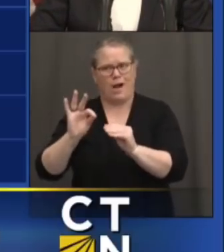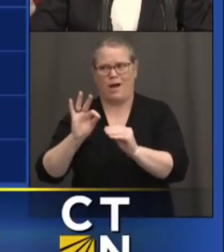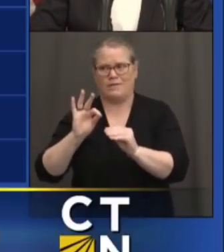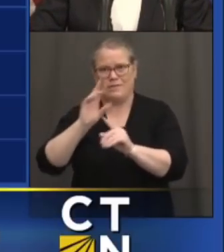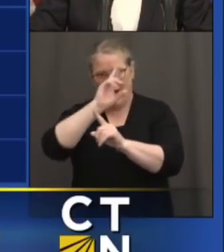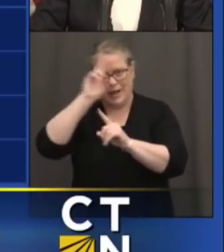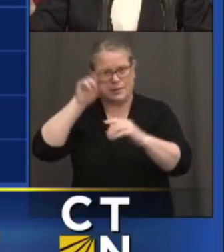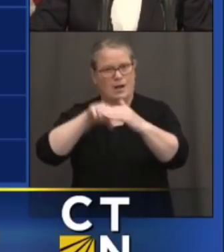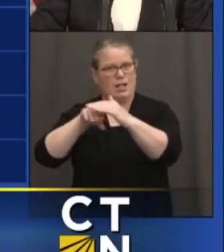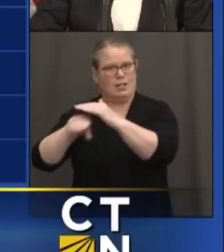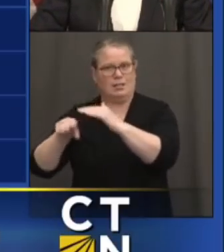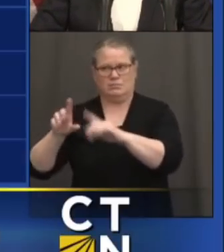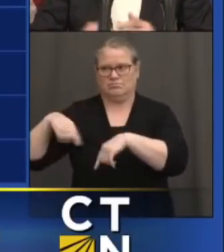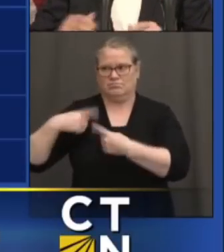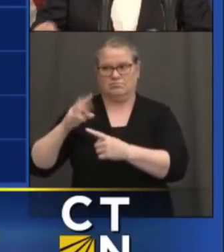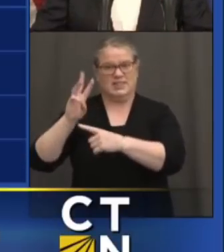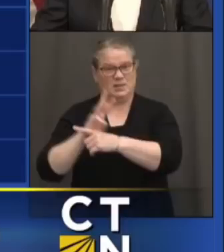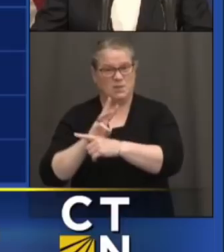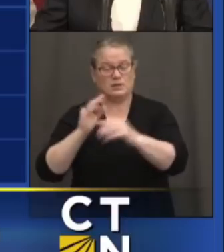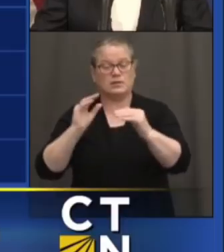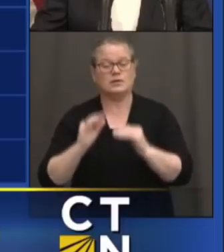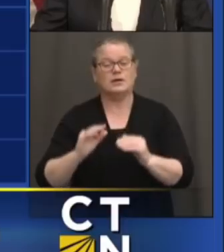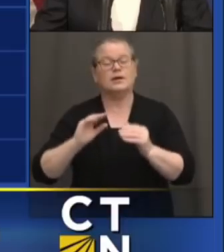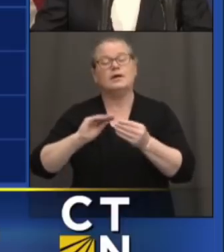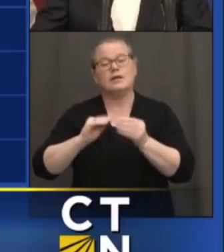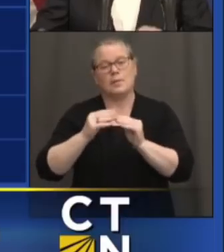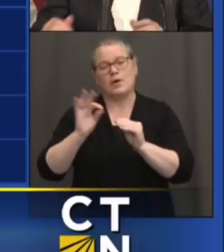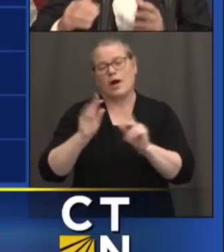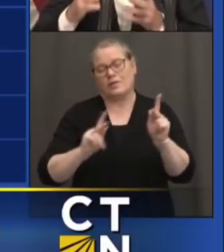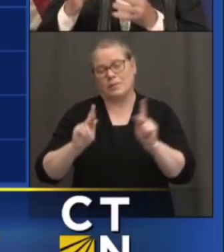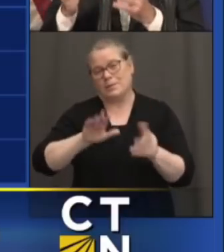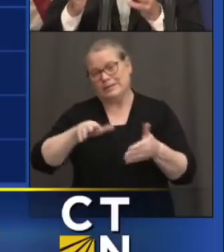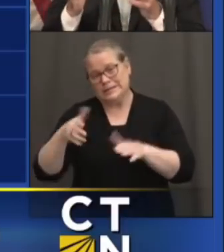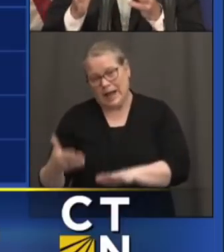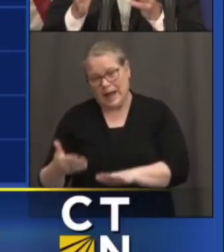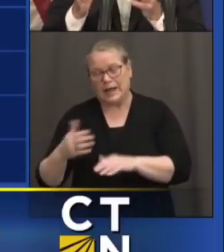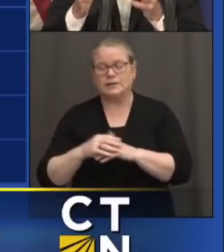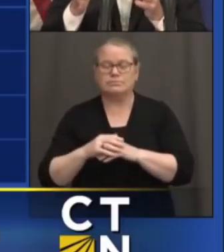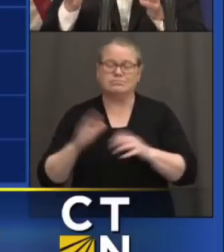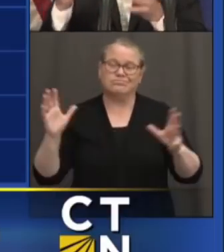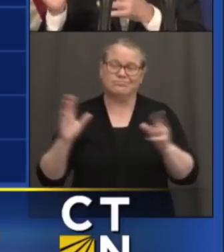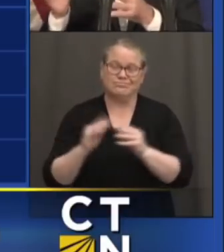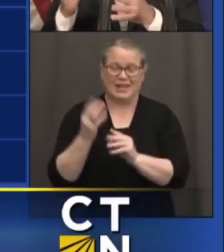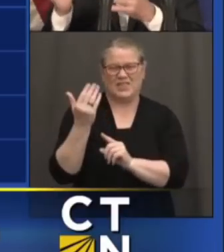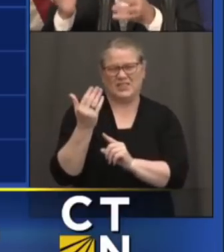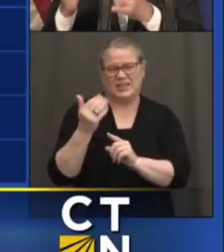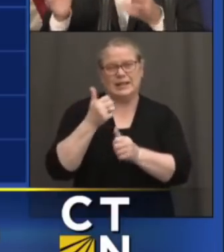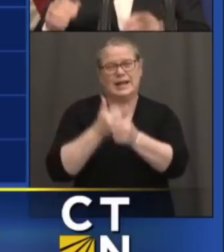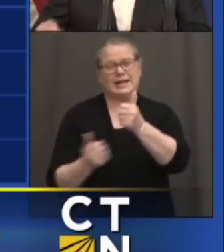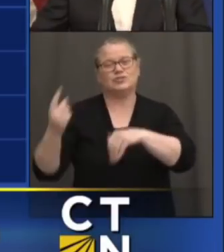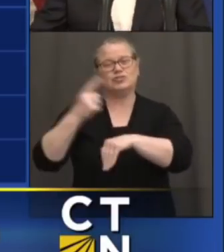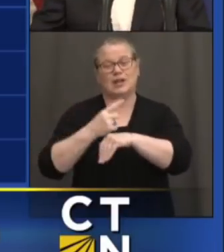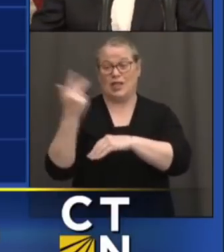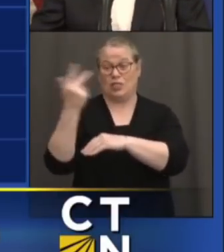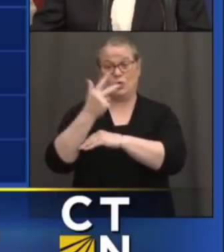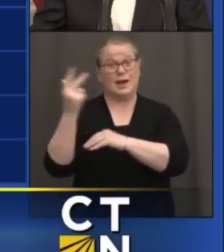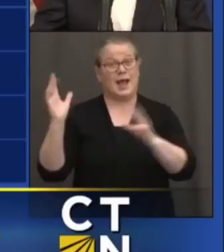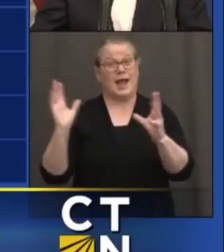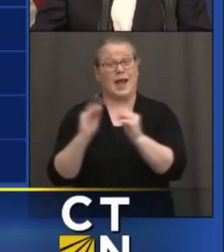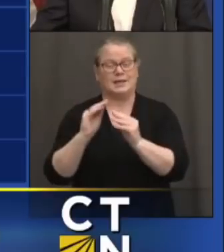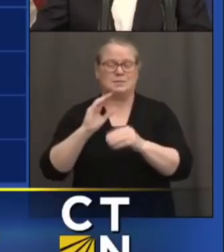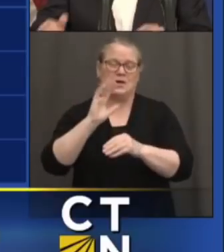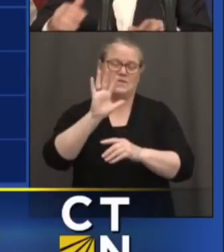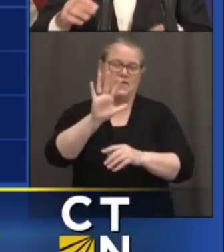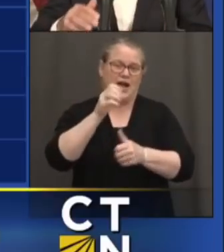well. Fatalities, 15, about 5 a day. So ever since we moved to 100% occupancy